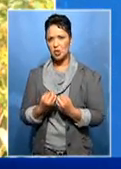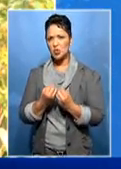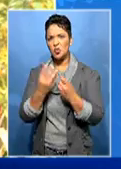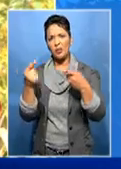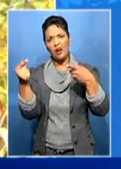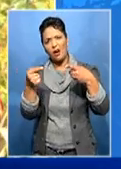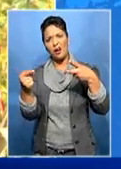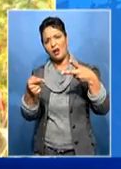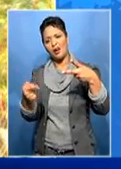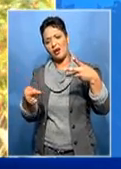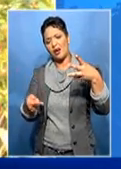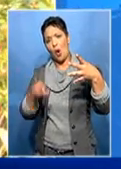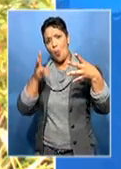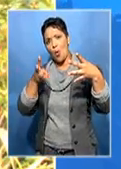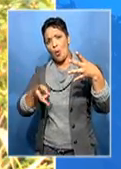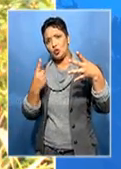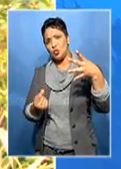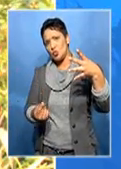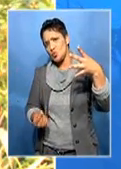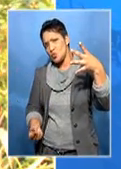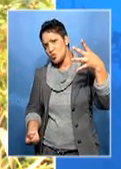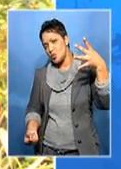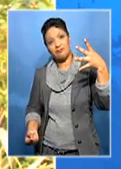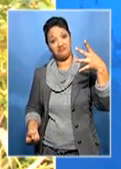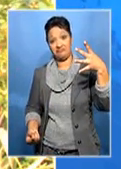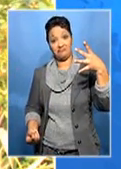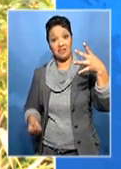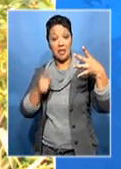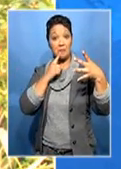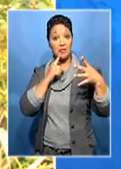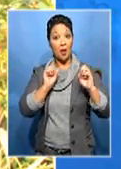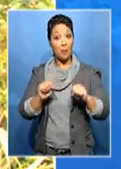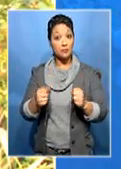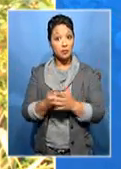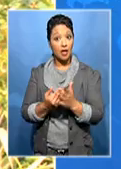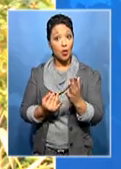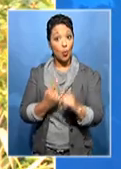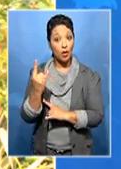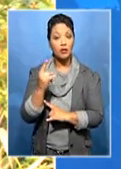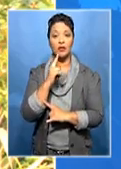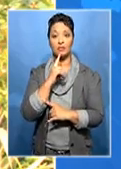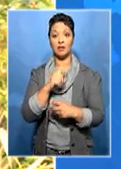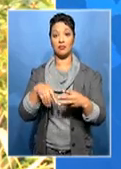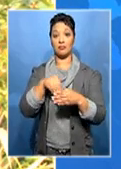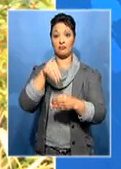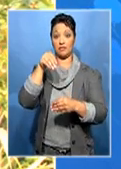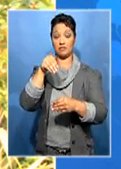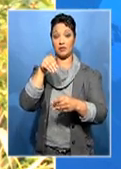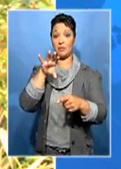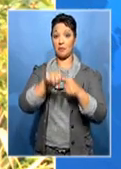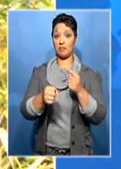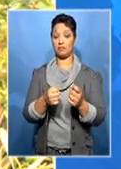too many issues at the same time. Their ability to deliver will depend on A, are they in power, and B, to what extent is